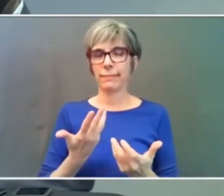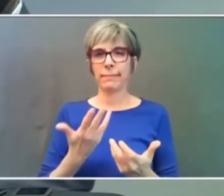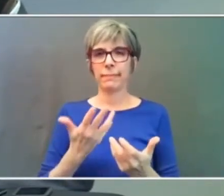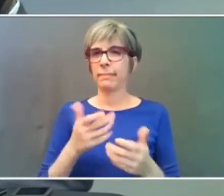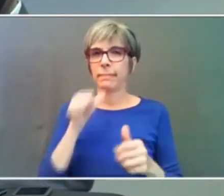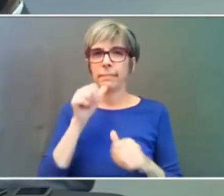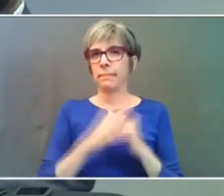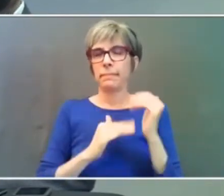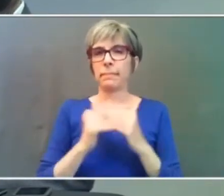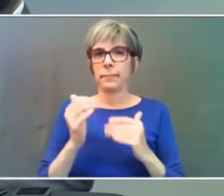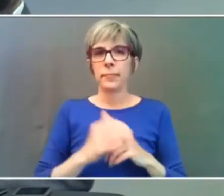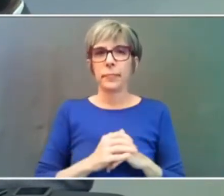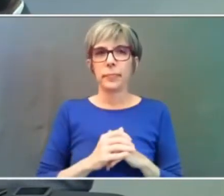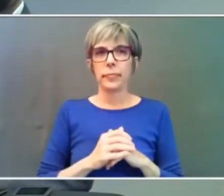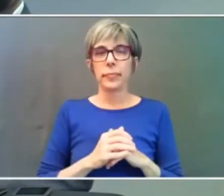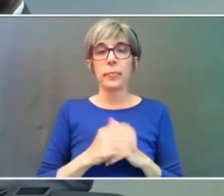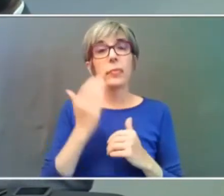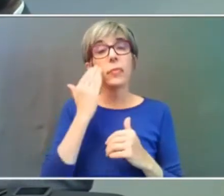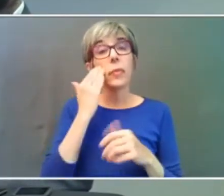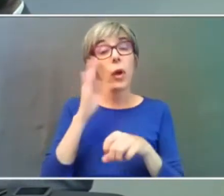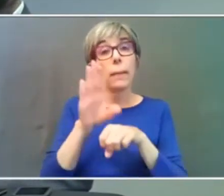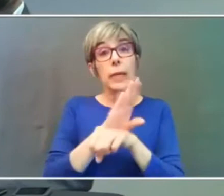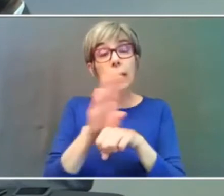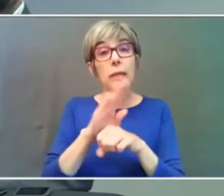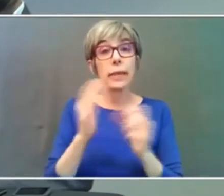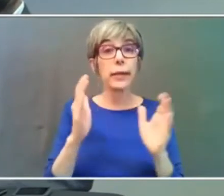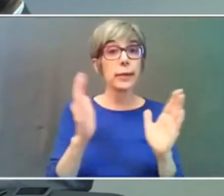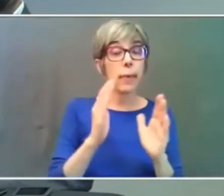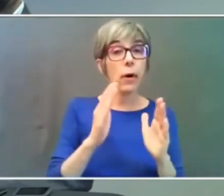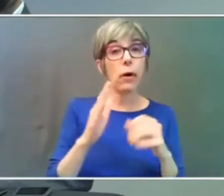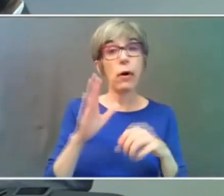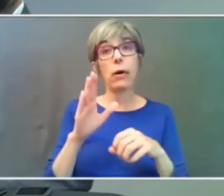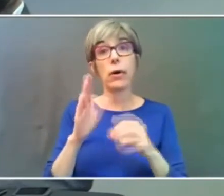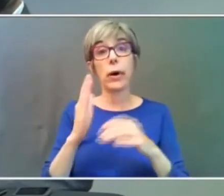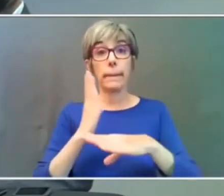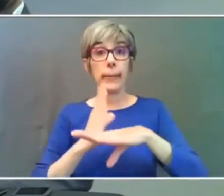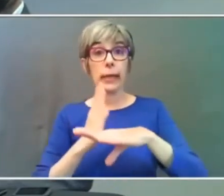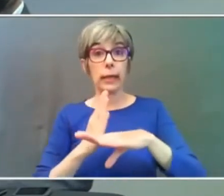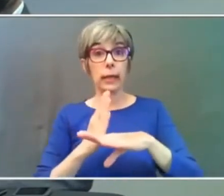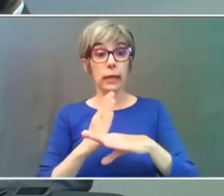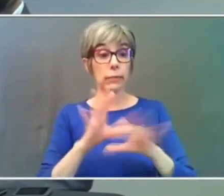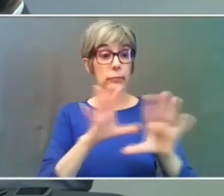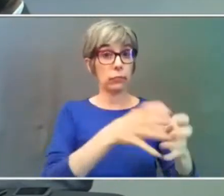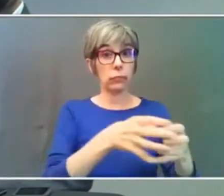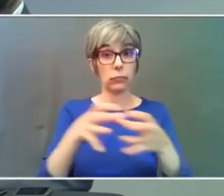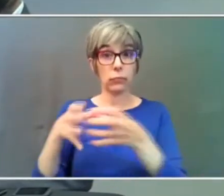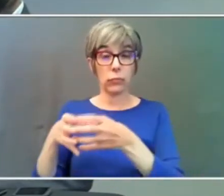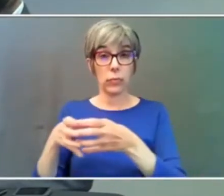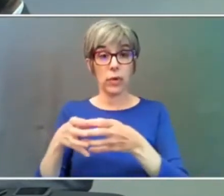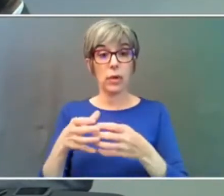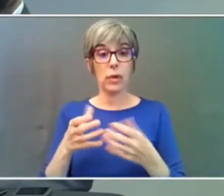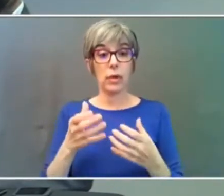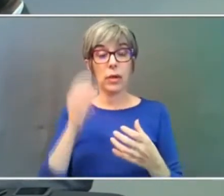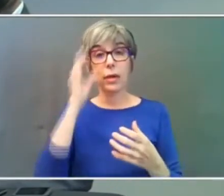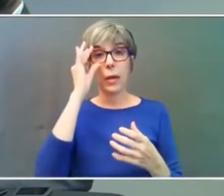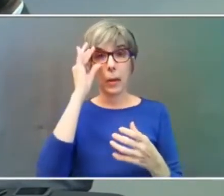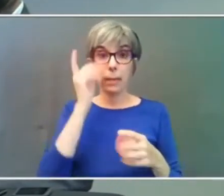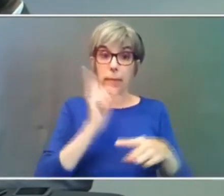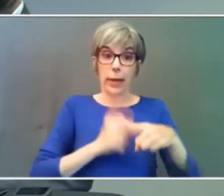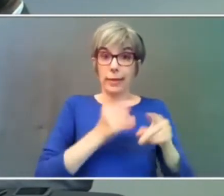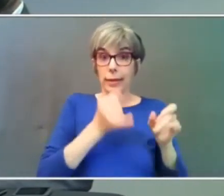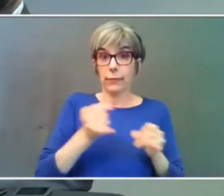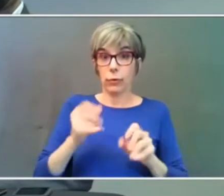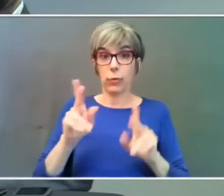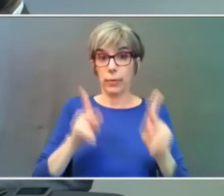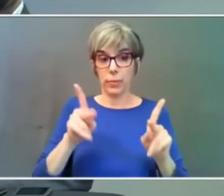Small and medium-sized businesses, let alone just the individual taxpayers, but small and medium-sized businesses